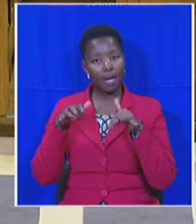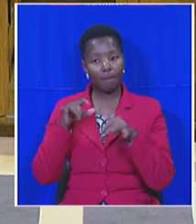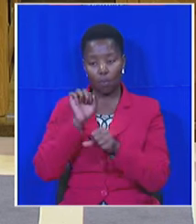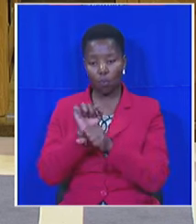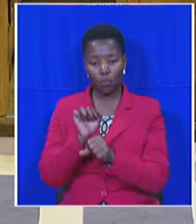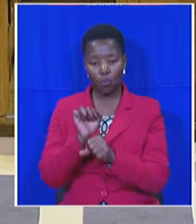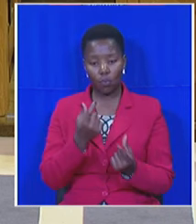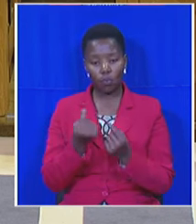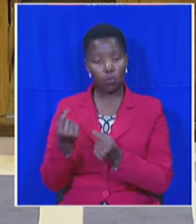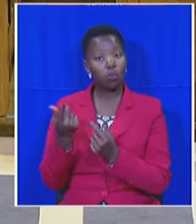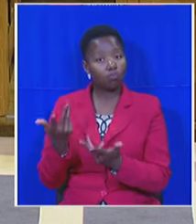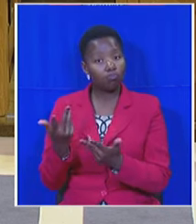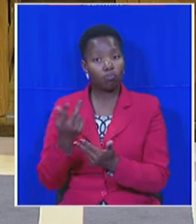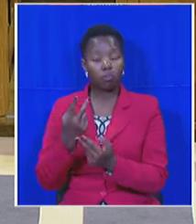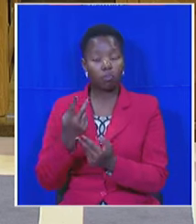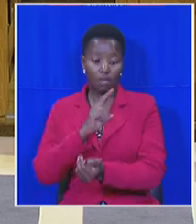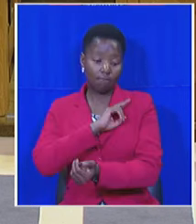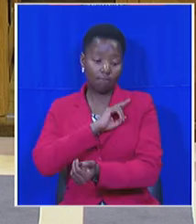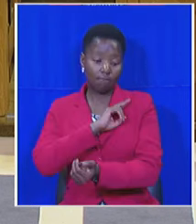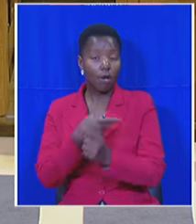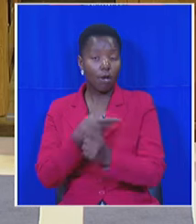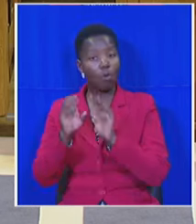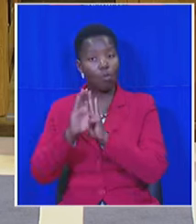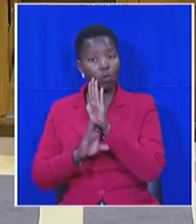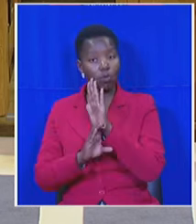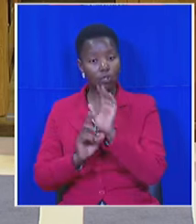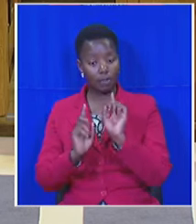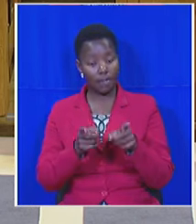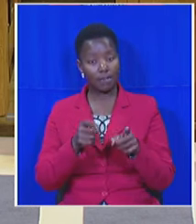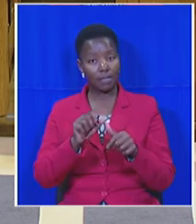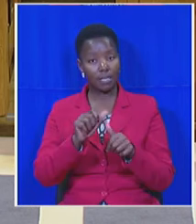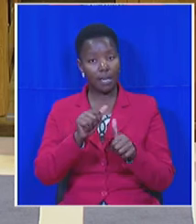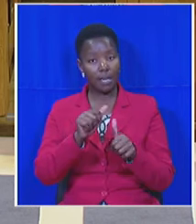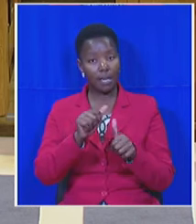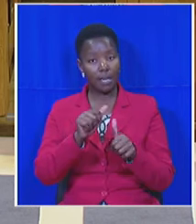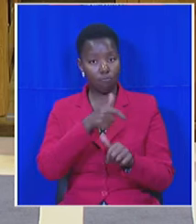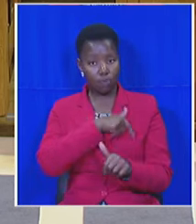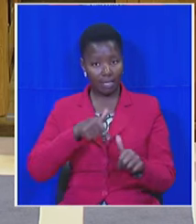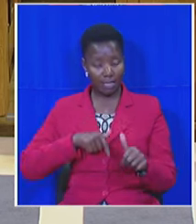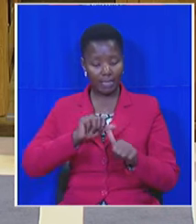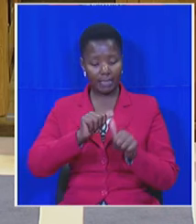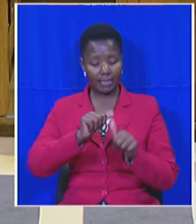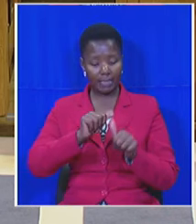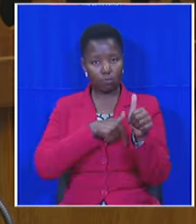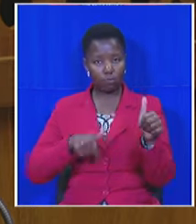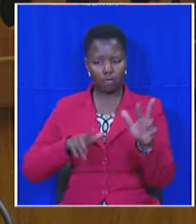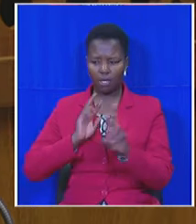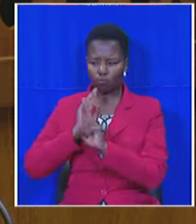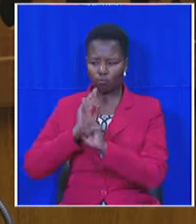its constitutional mandate to hold the president and the deputy president properly accountable as required by